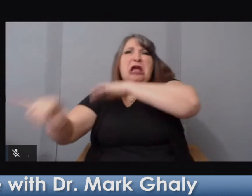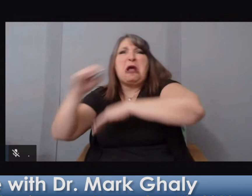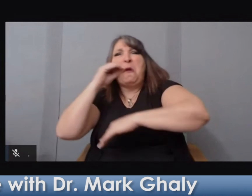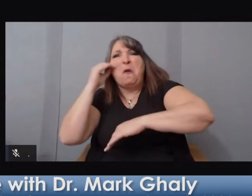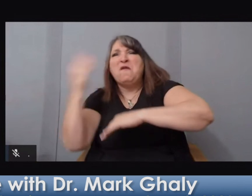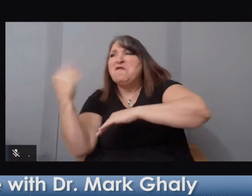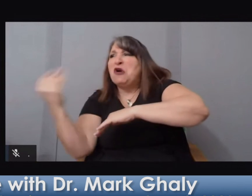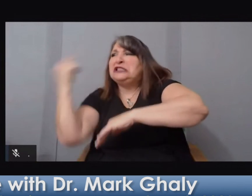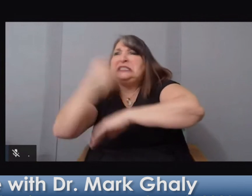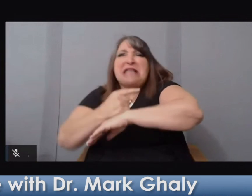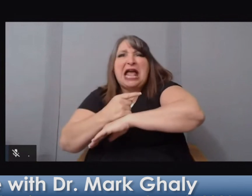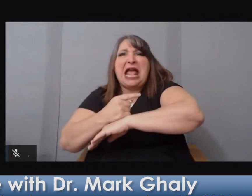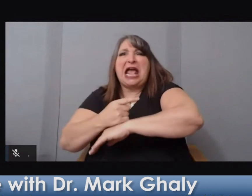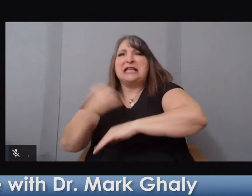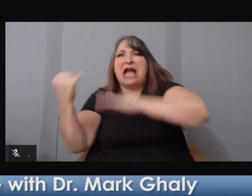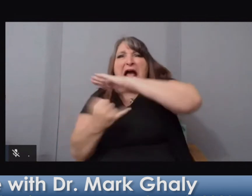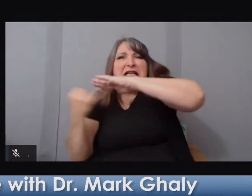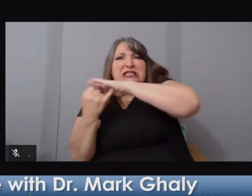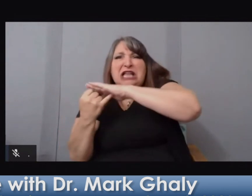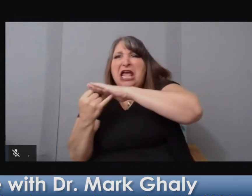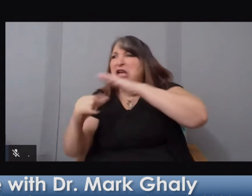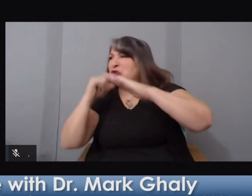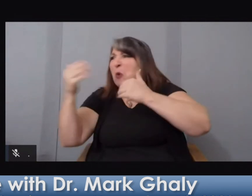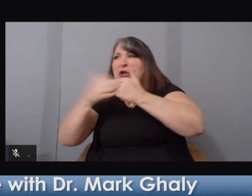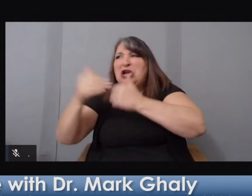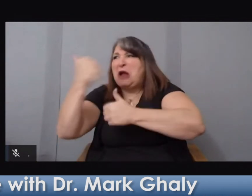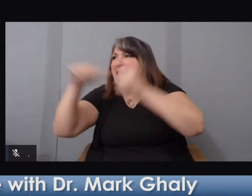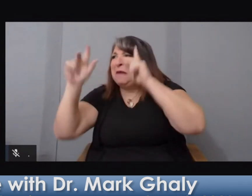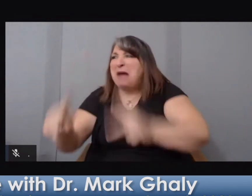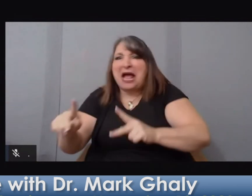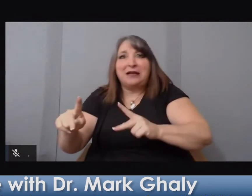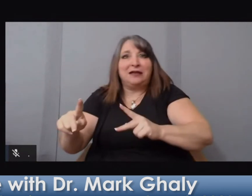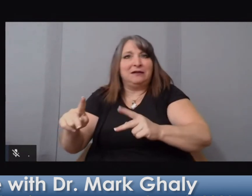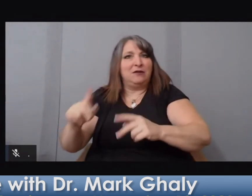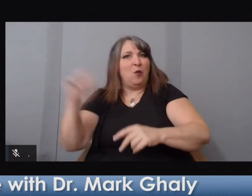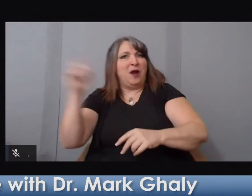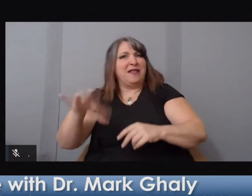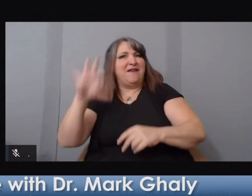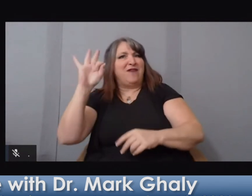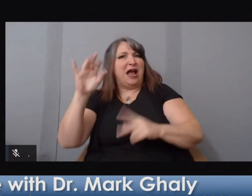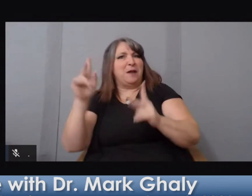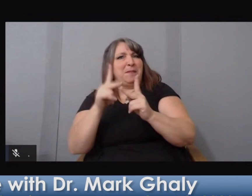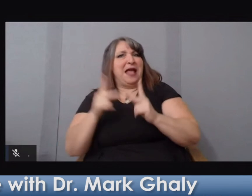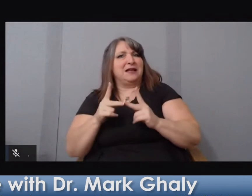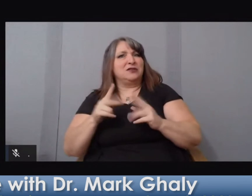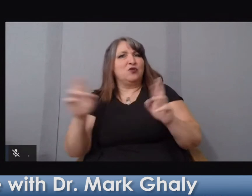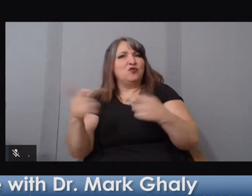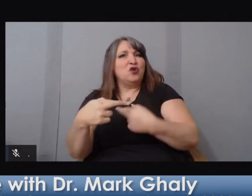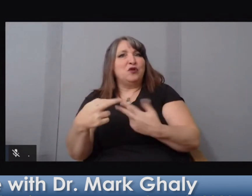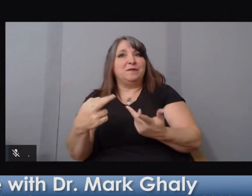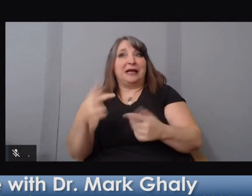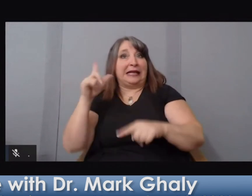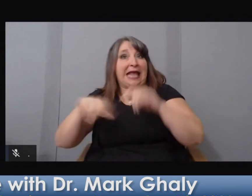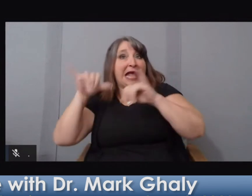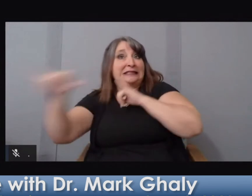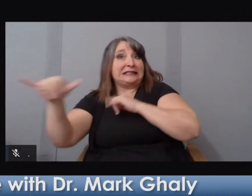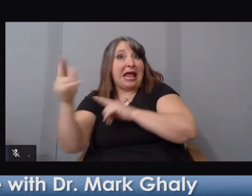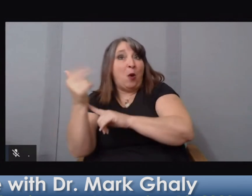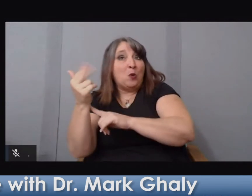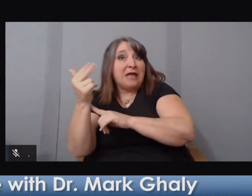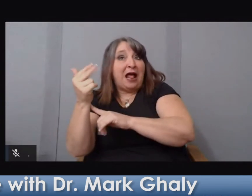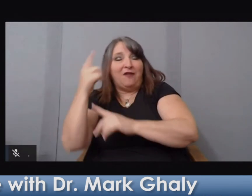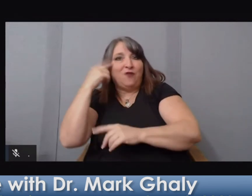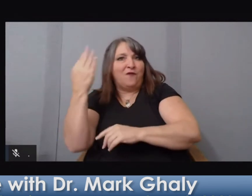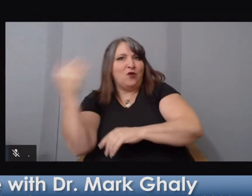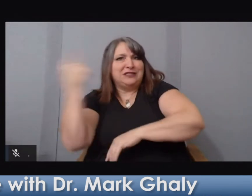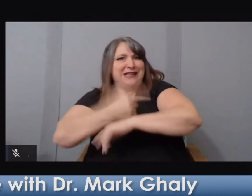room free from anybody else, a room in a hotel where it might be cost prohibitive to stay there for 14 days,